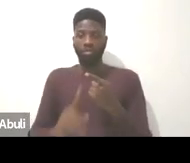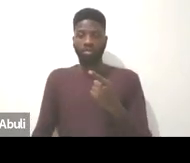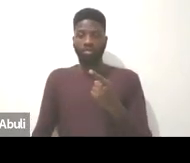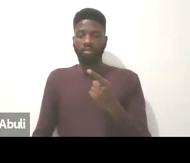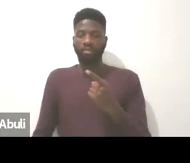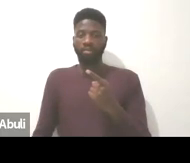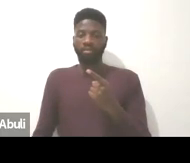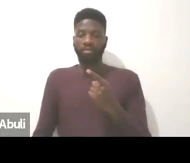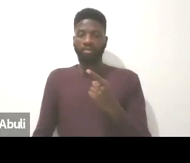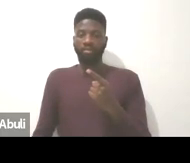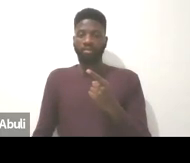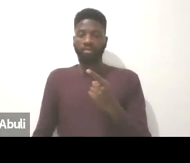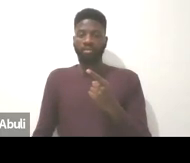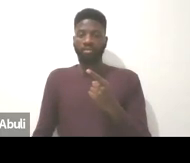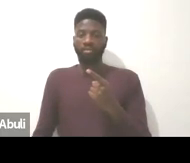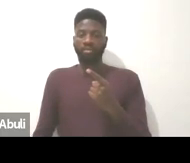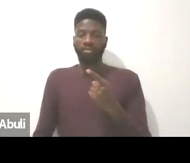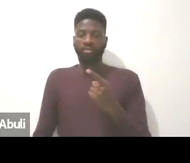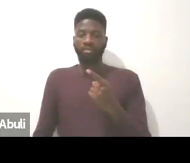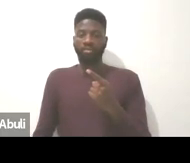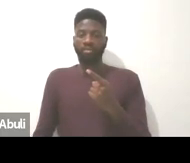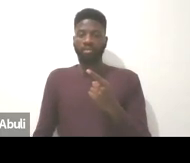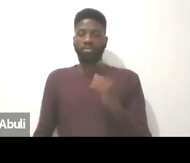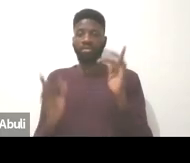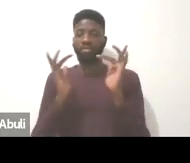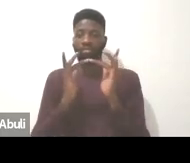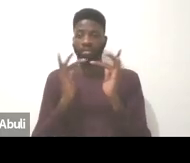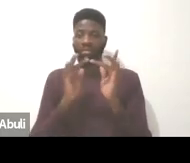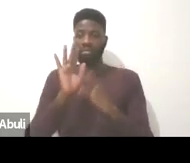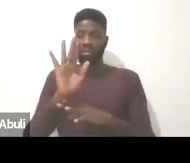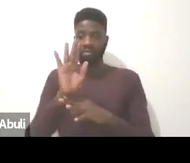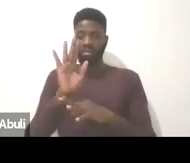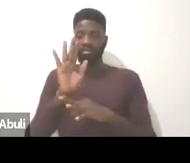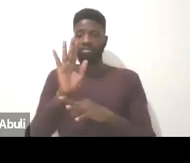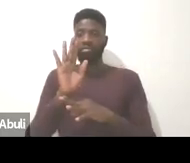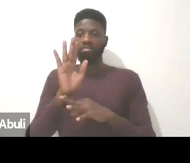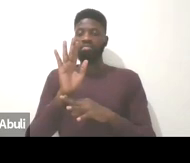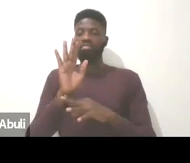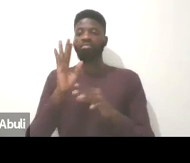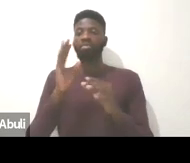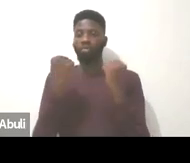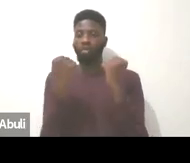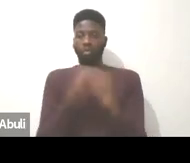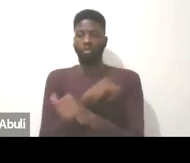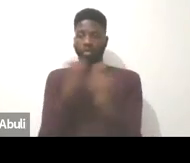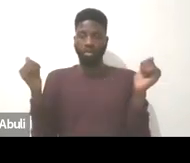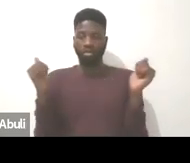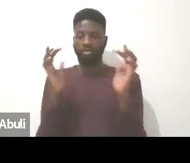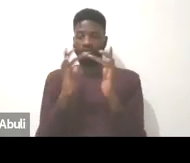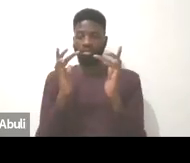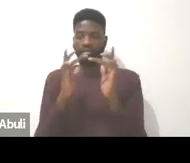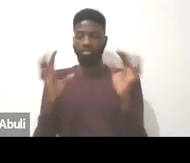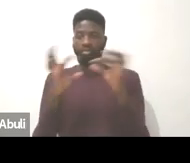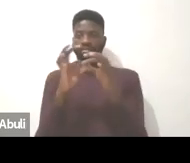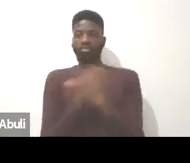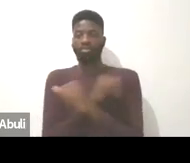you need to ensure that you have your internet connectivity is okay. Your internet